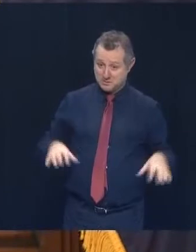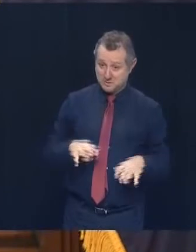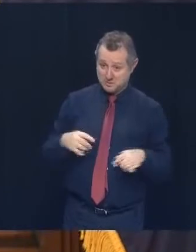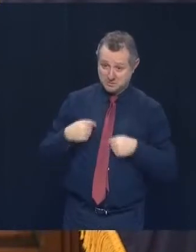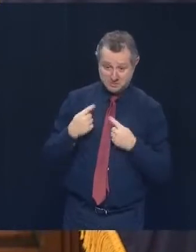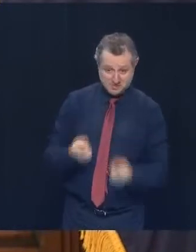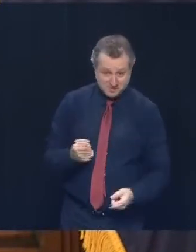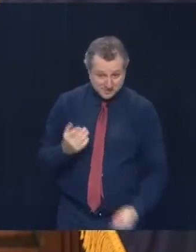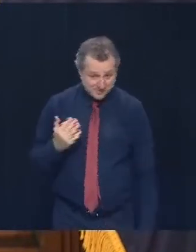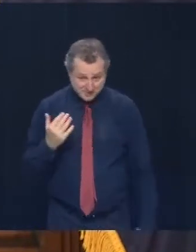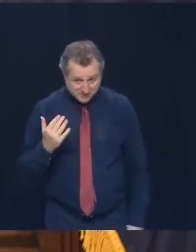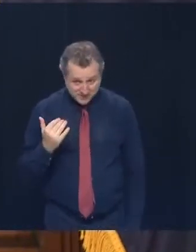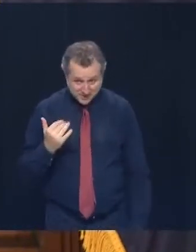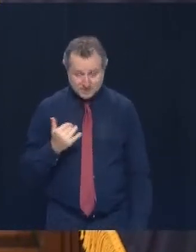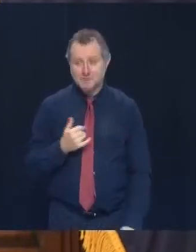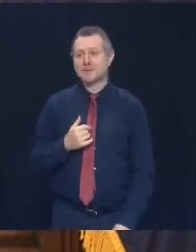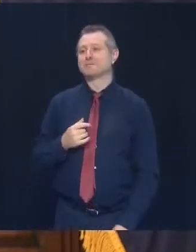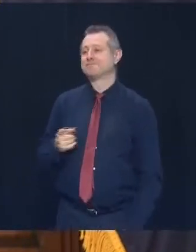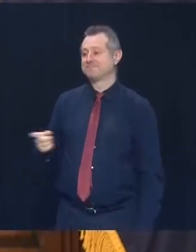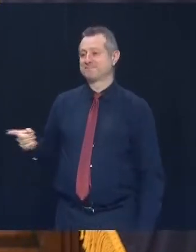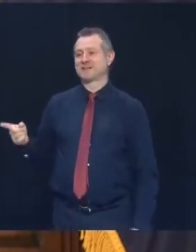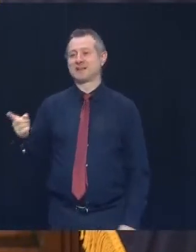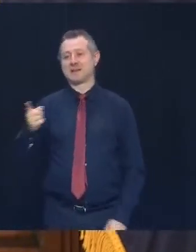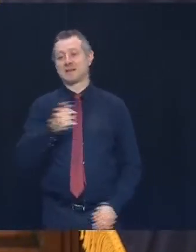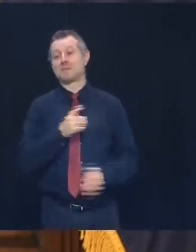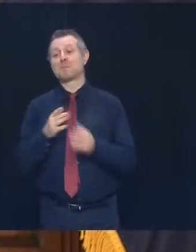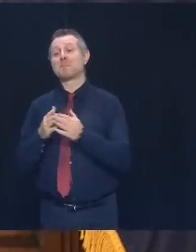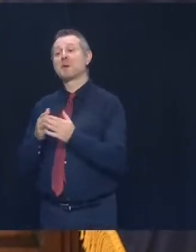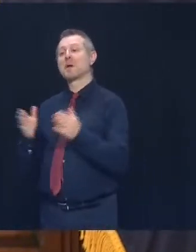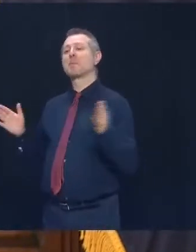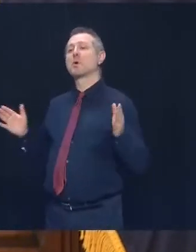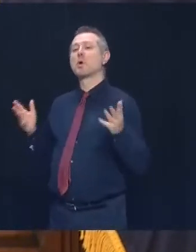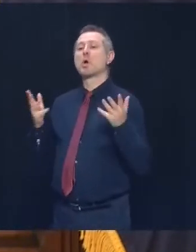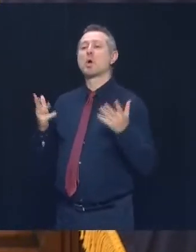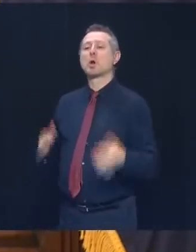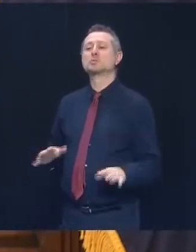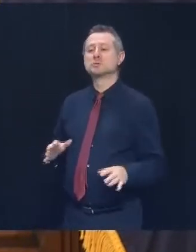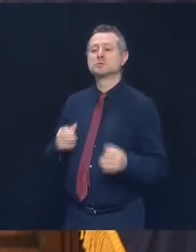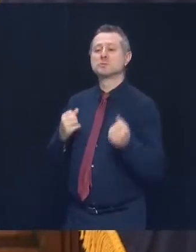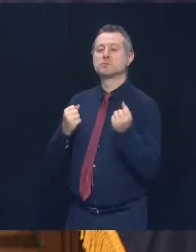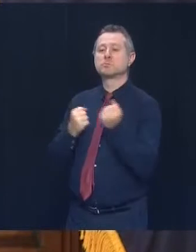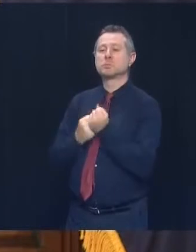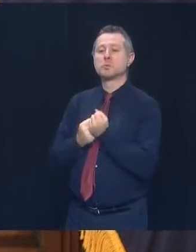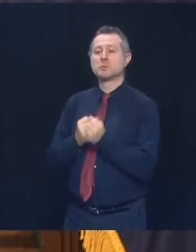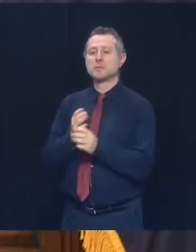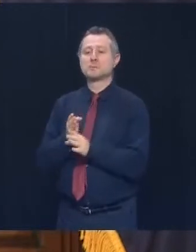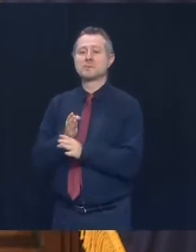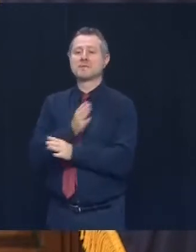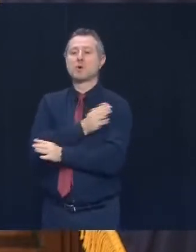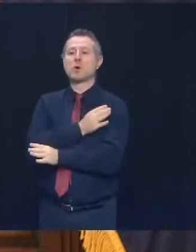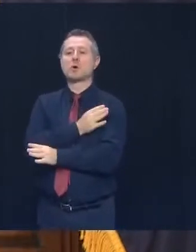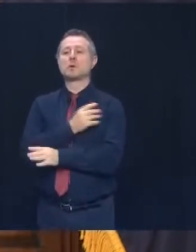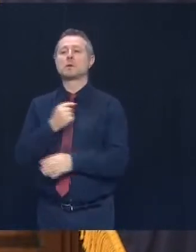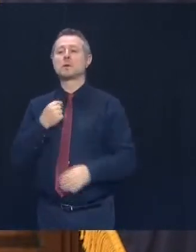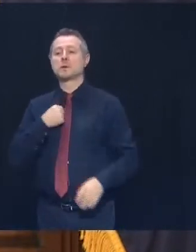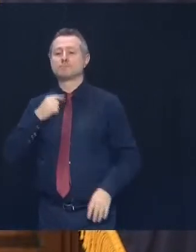because the public supported it before I did it.